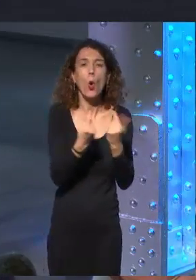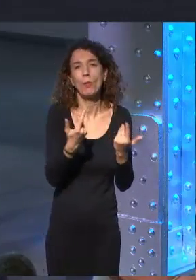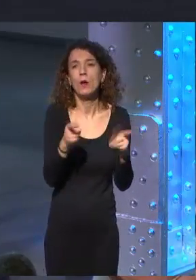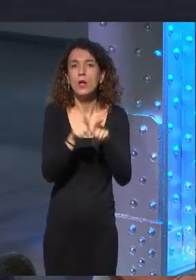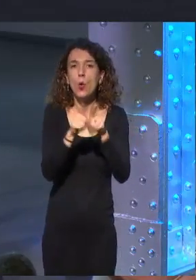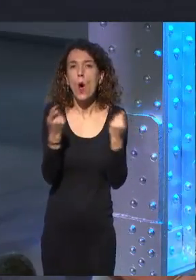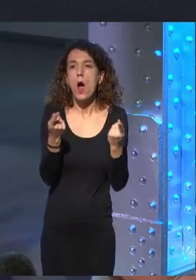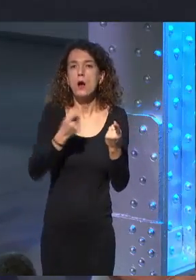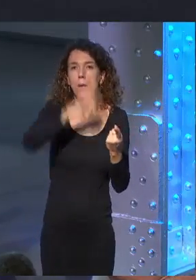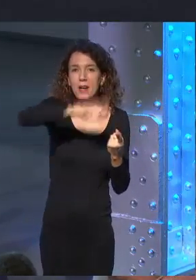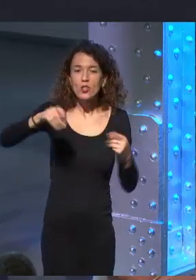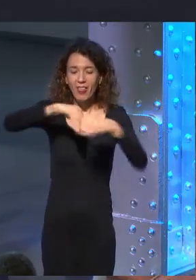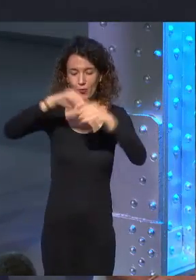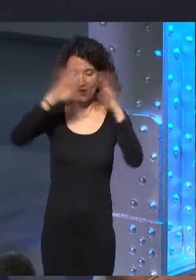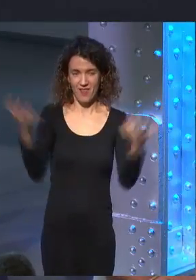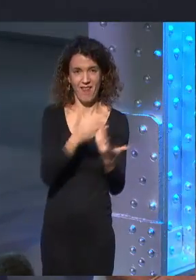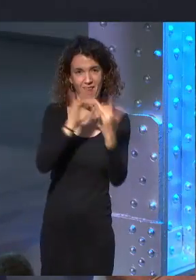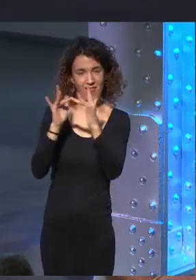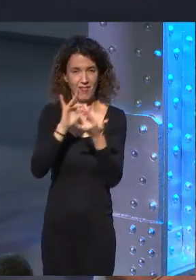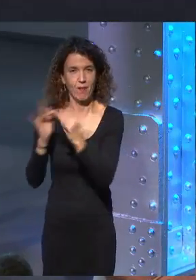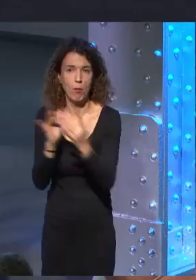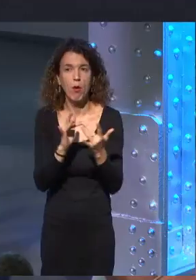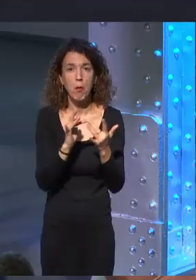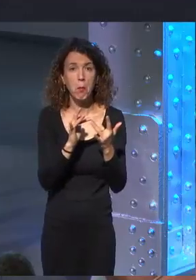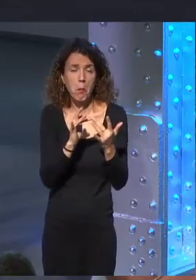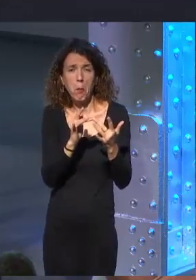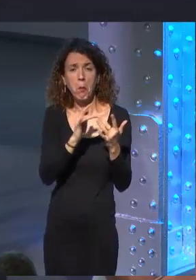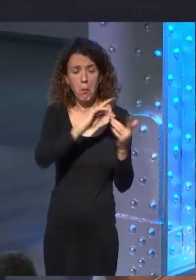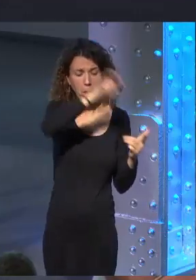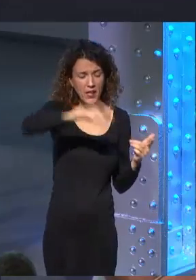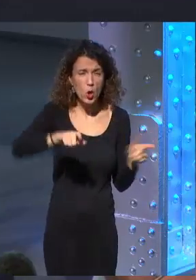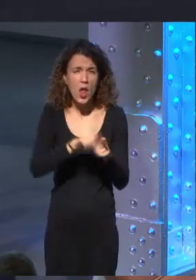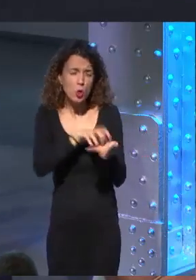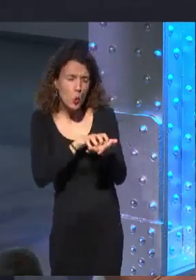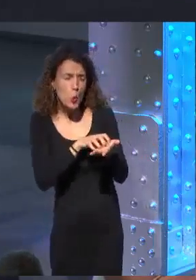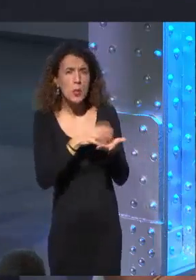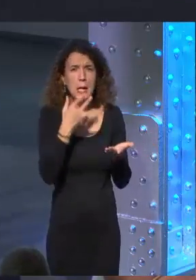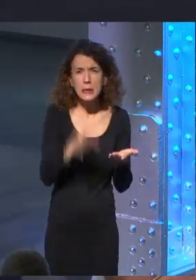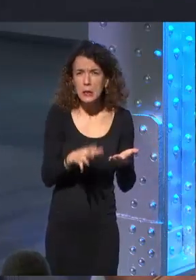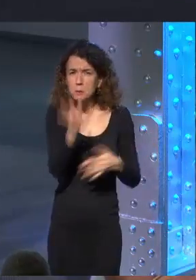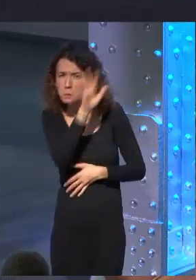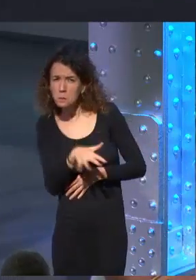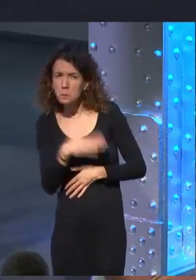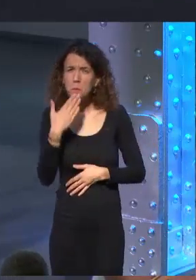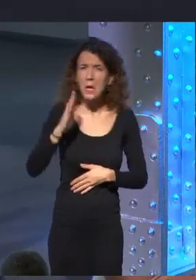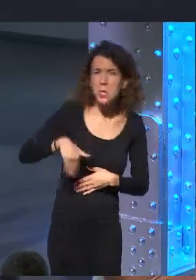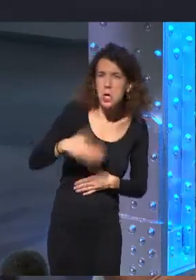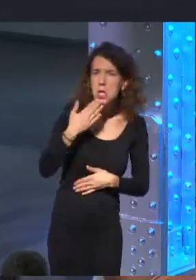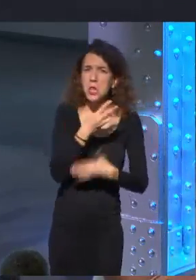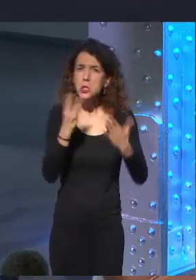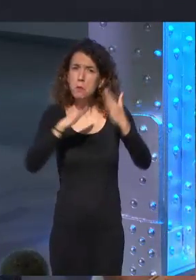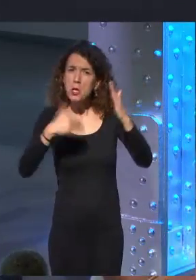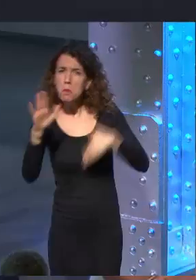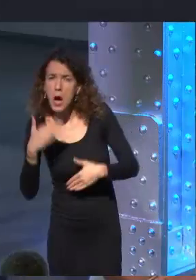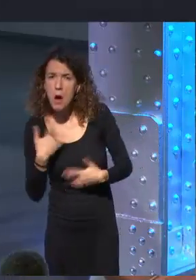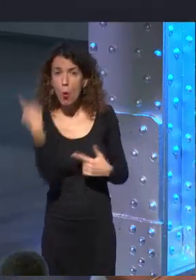I don't know whether you have had experiences of having to interact with people on the internet of which you are a little bit